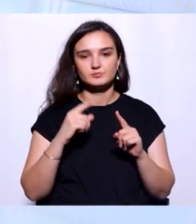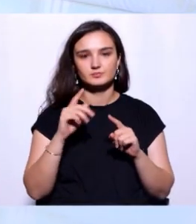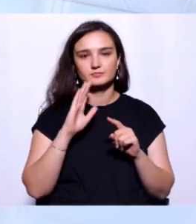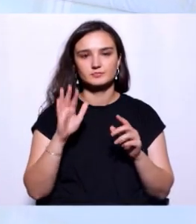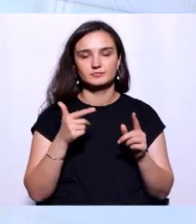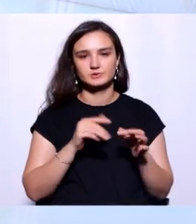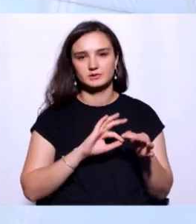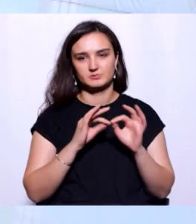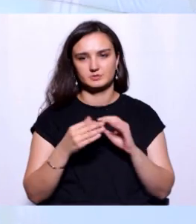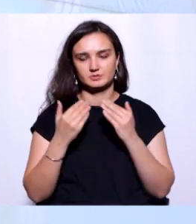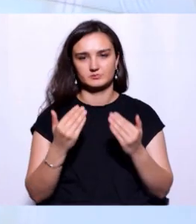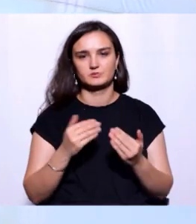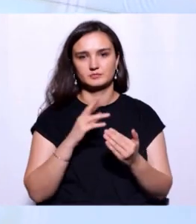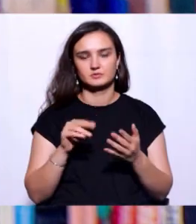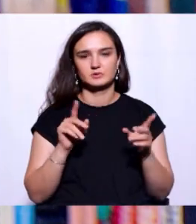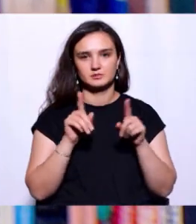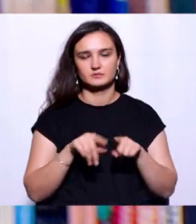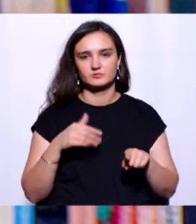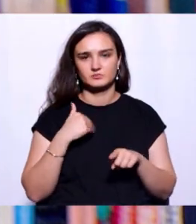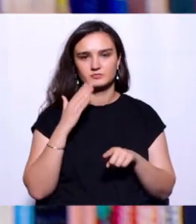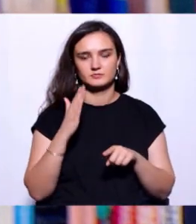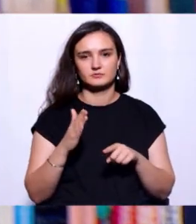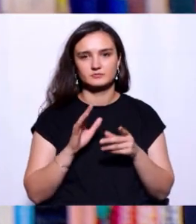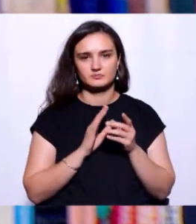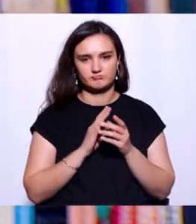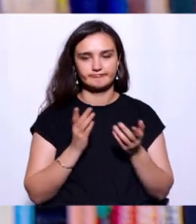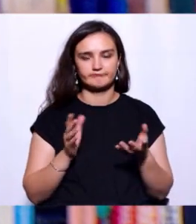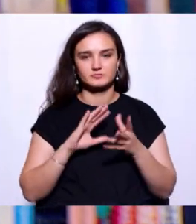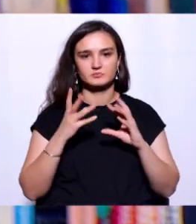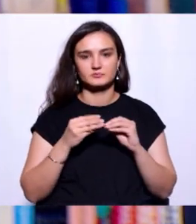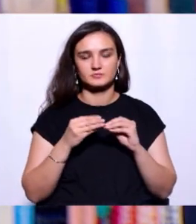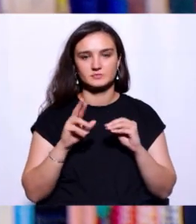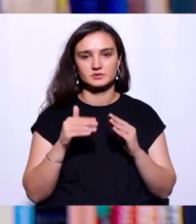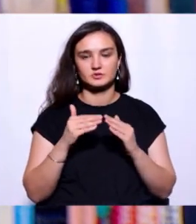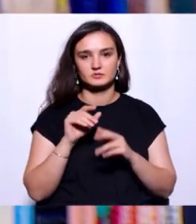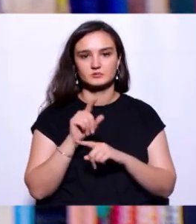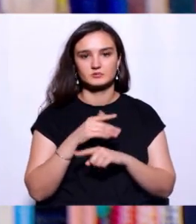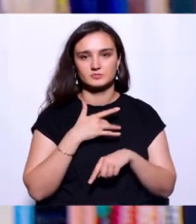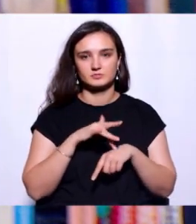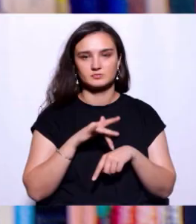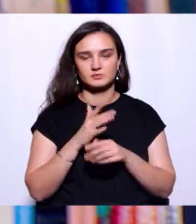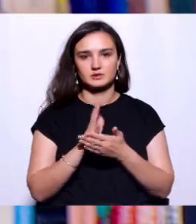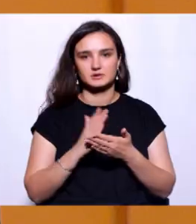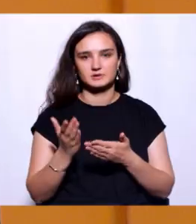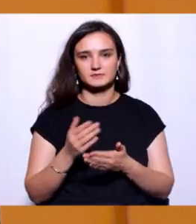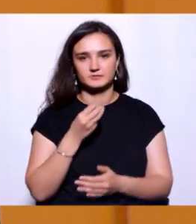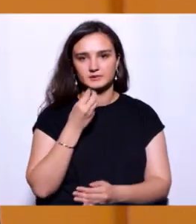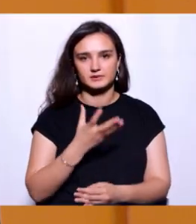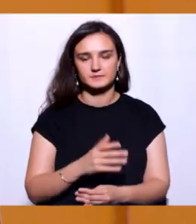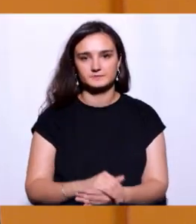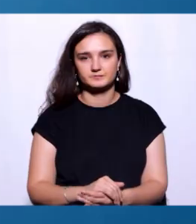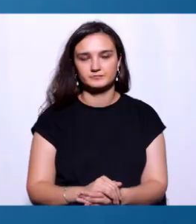some grammar for you. And also we have the summing up and the homework, our favorite part. Thank